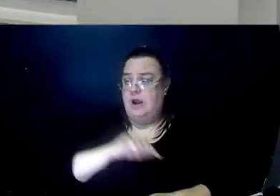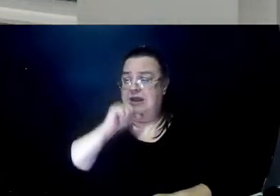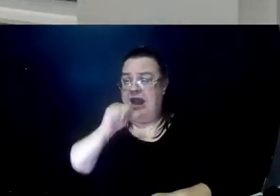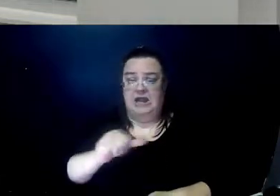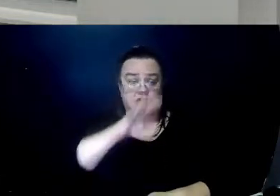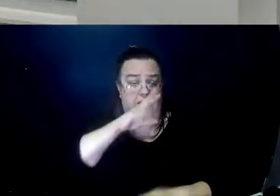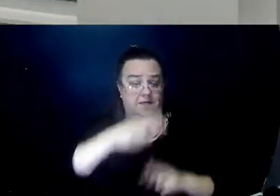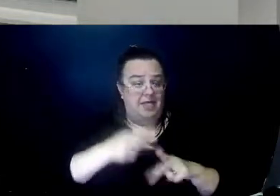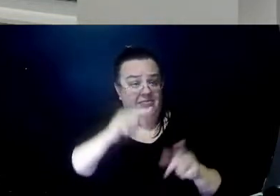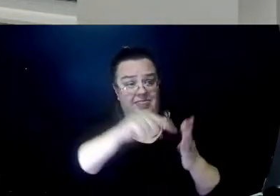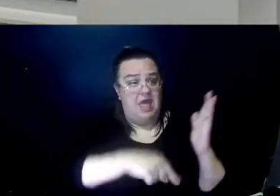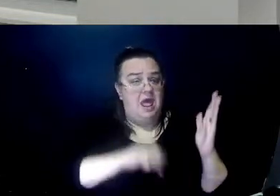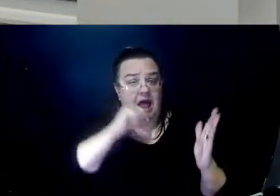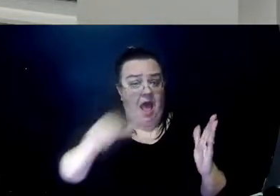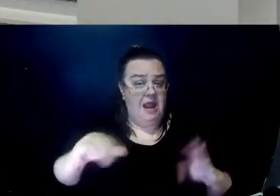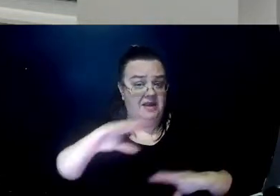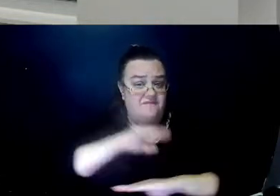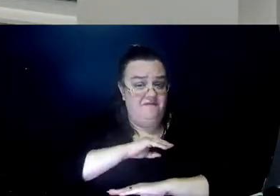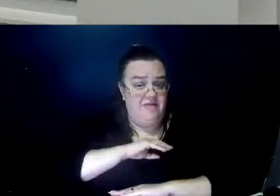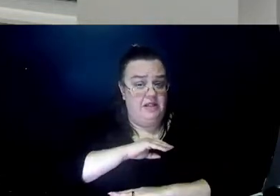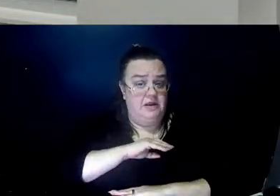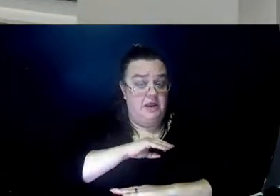unfulfilled commitments